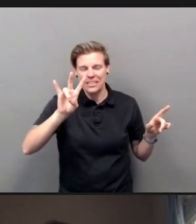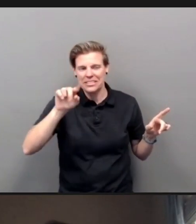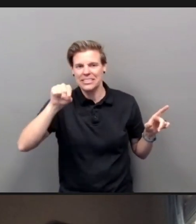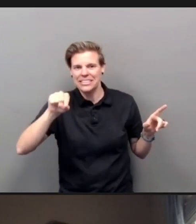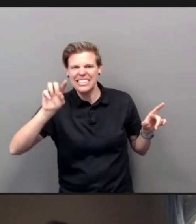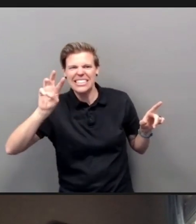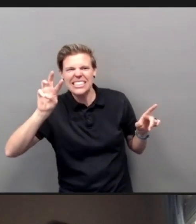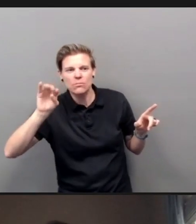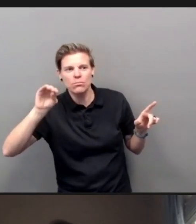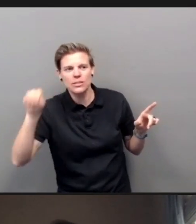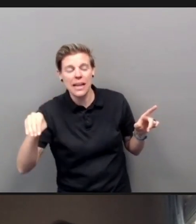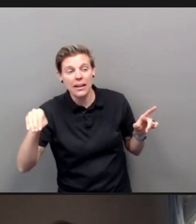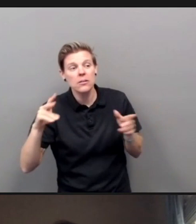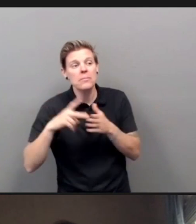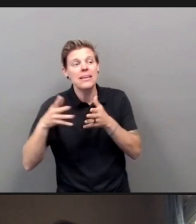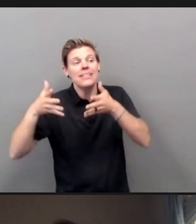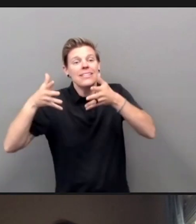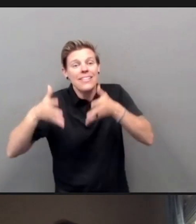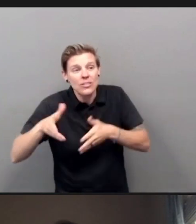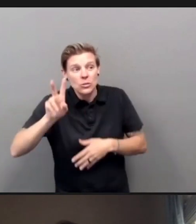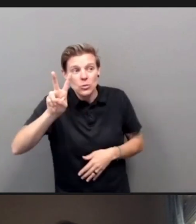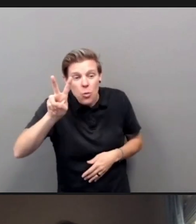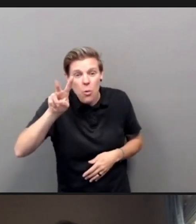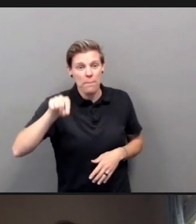2.4% away. And at about